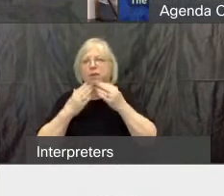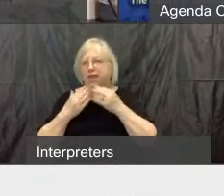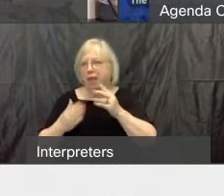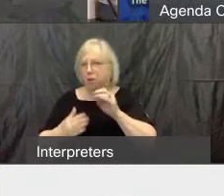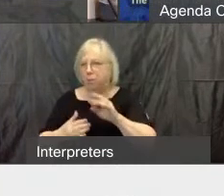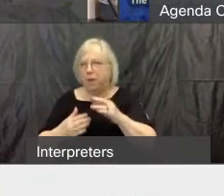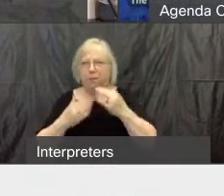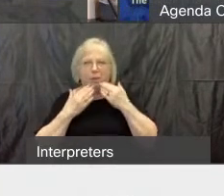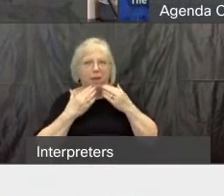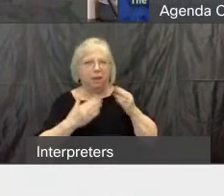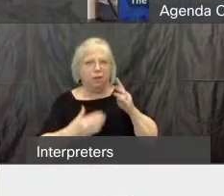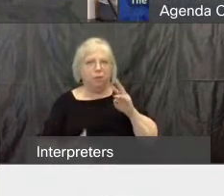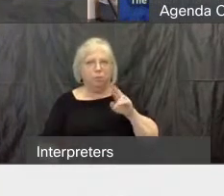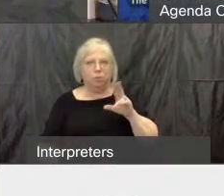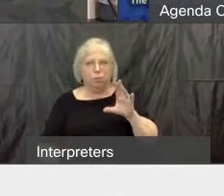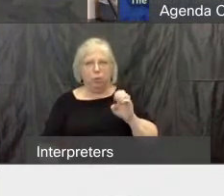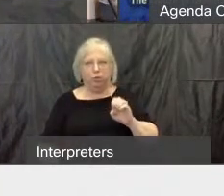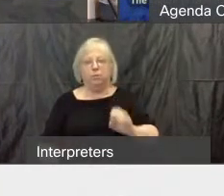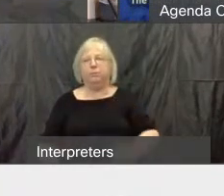Thank you.